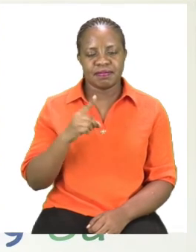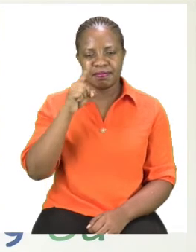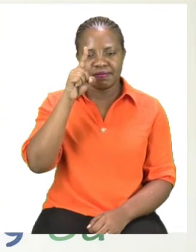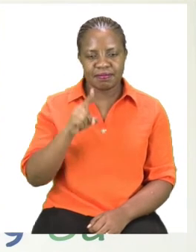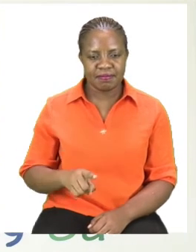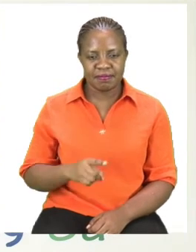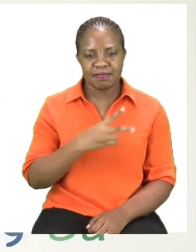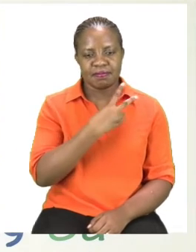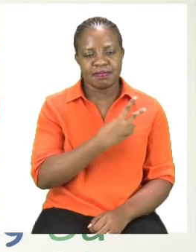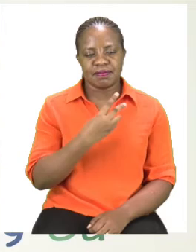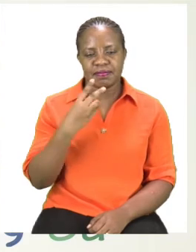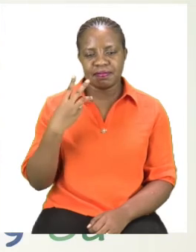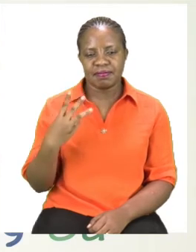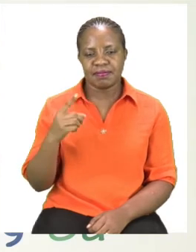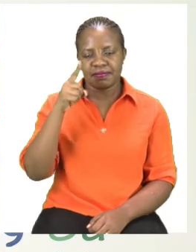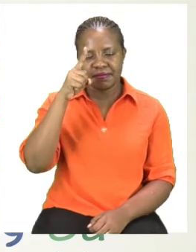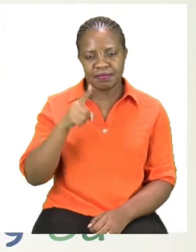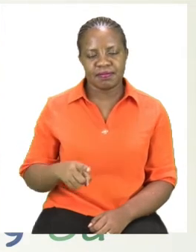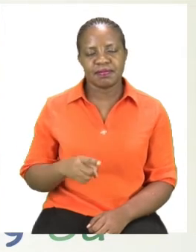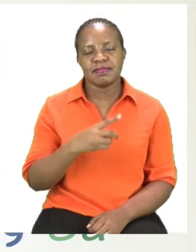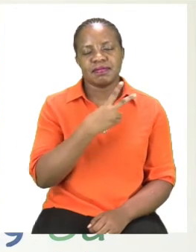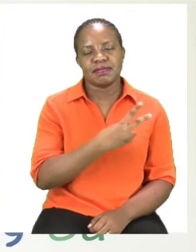23, 24,